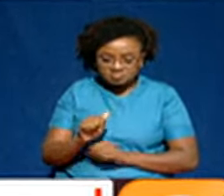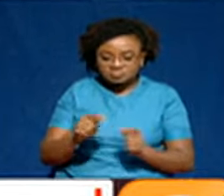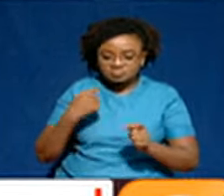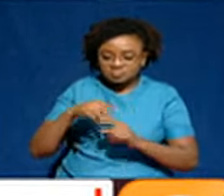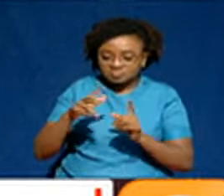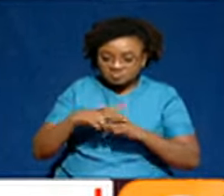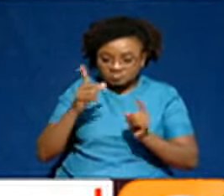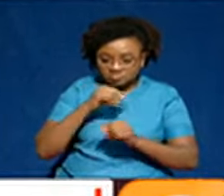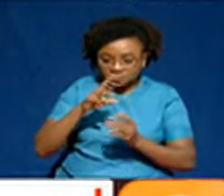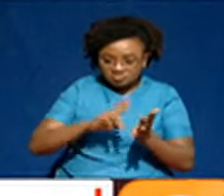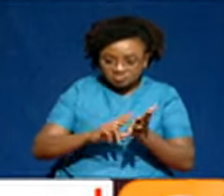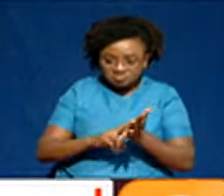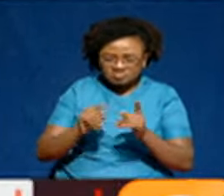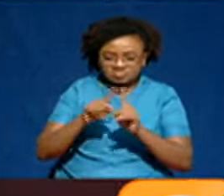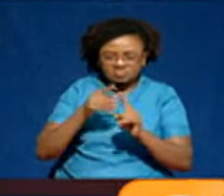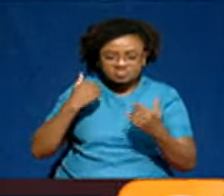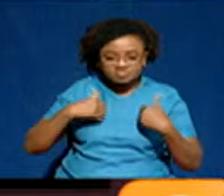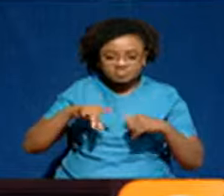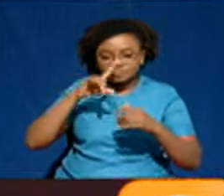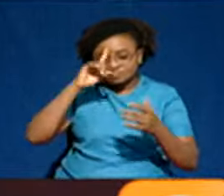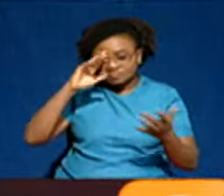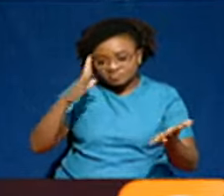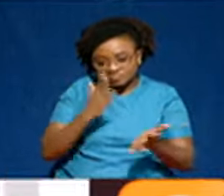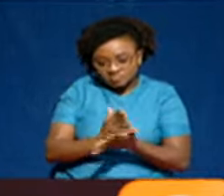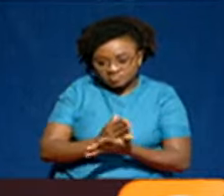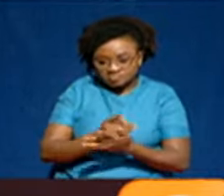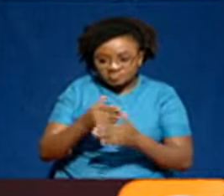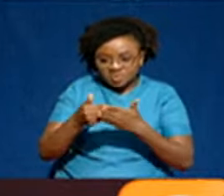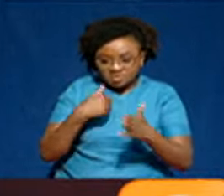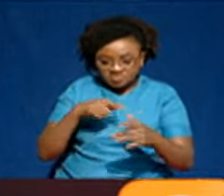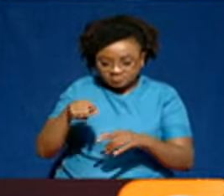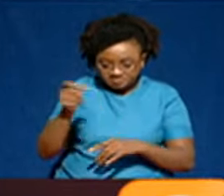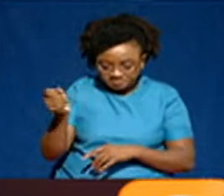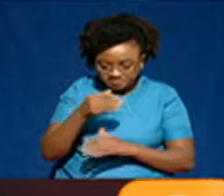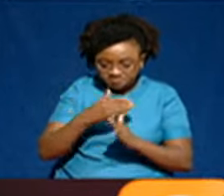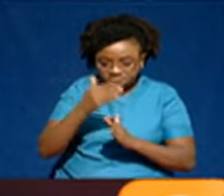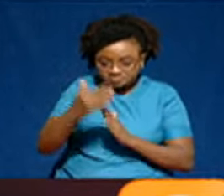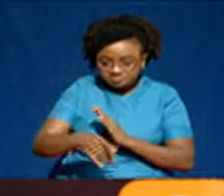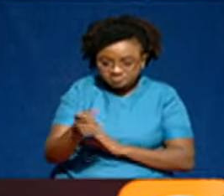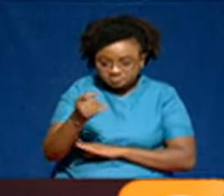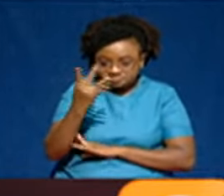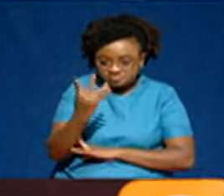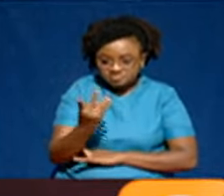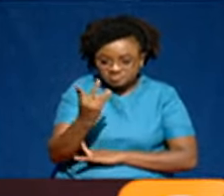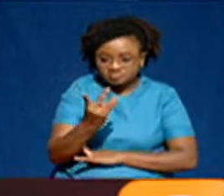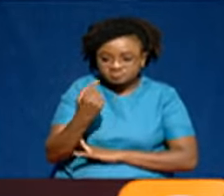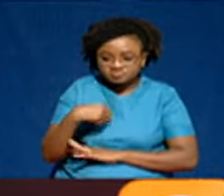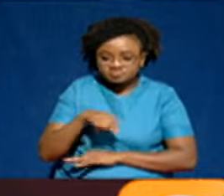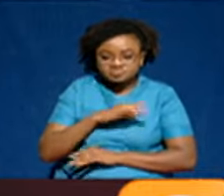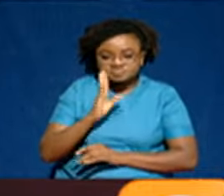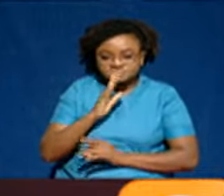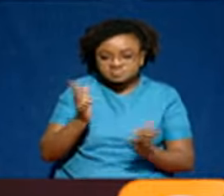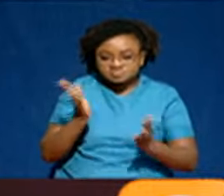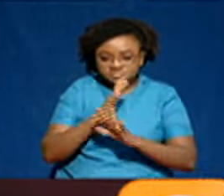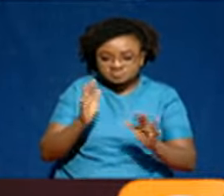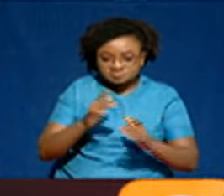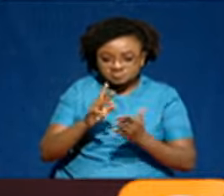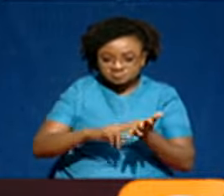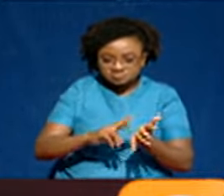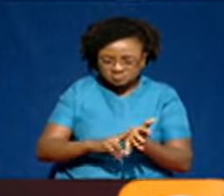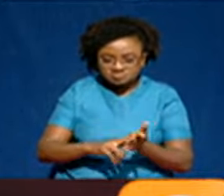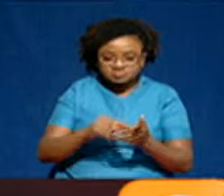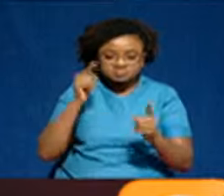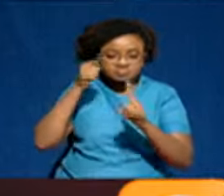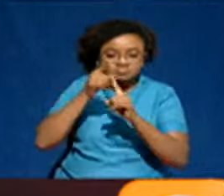registering, and I want to believe before the end of this month of April, we'll be done with registration so